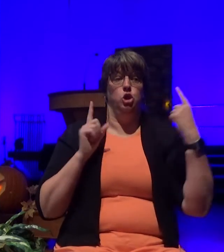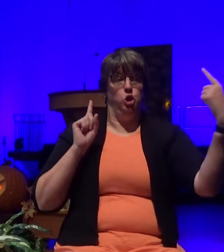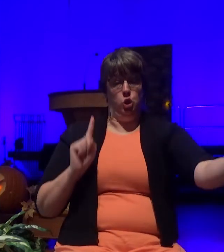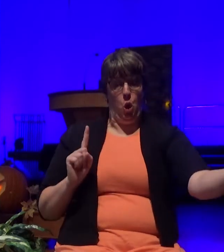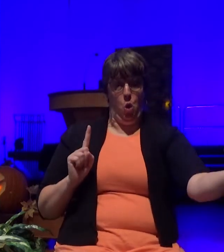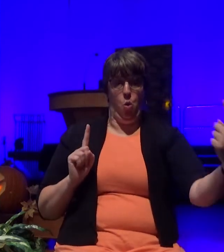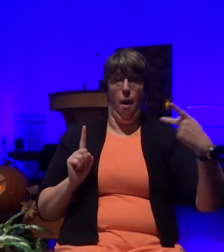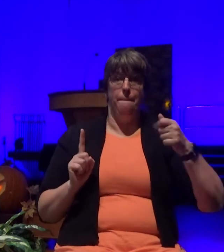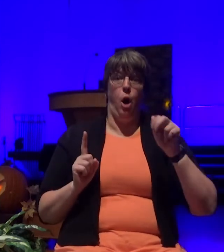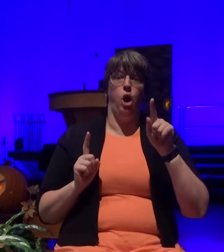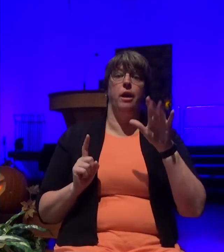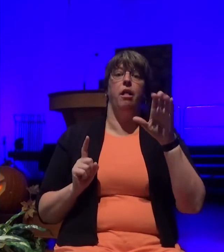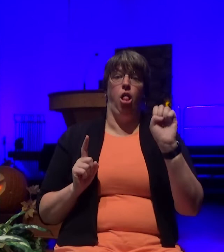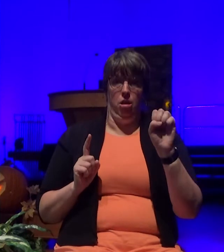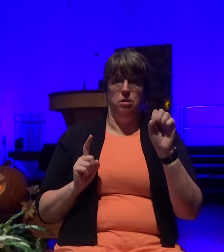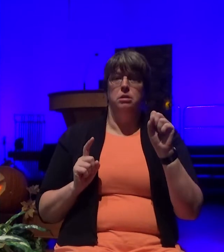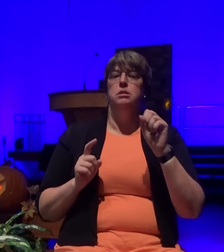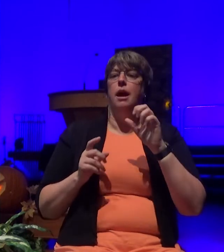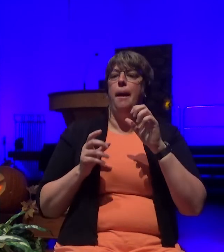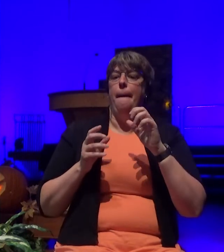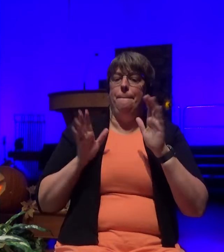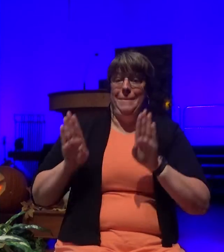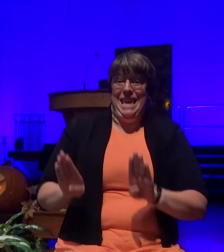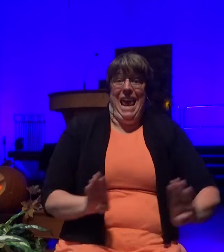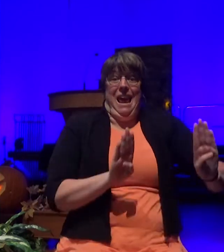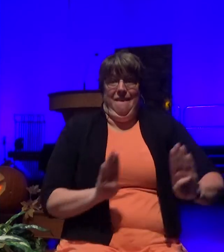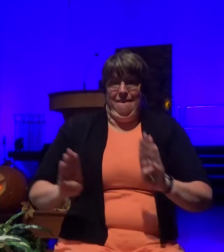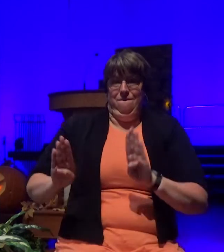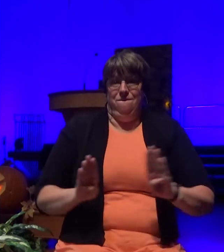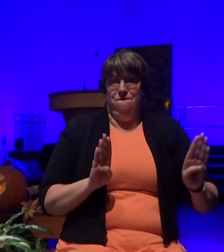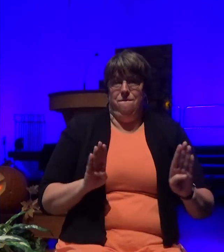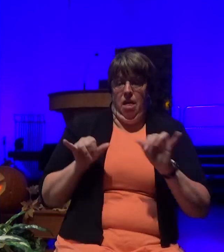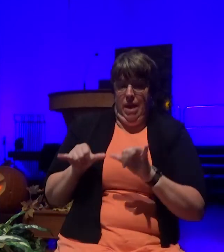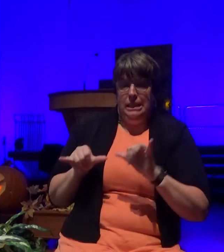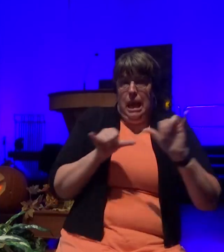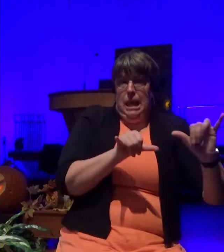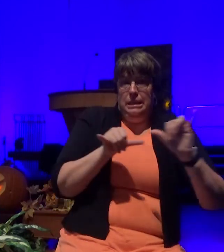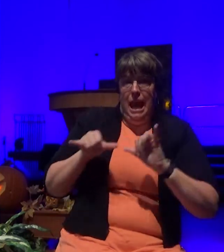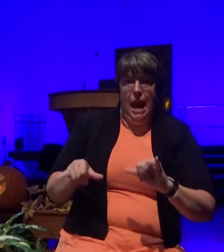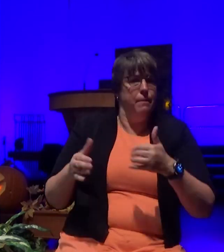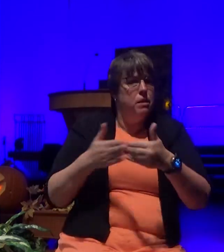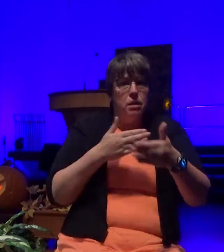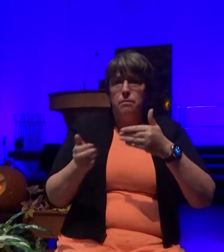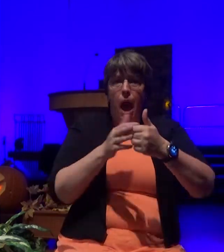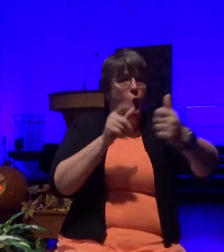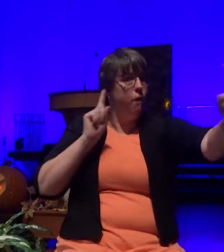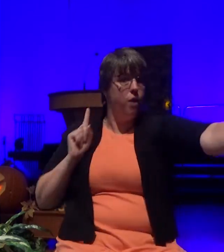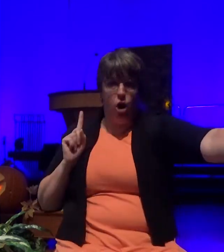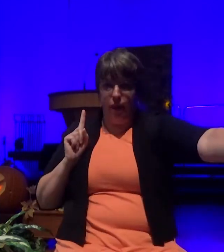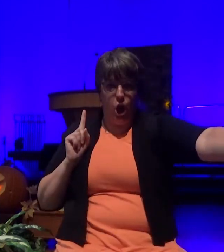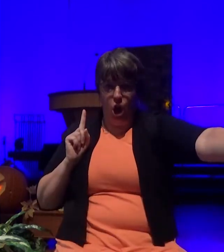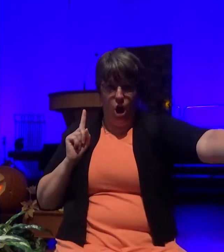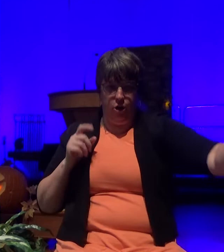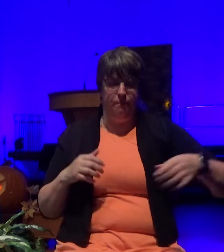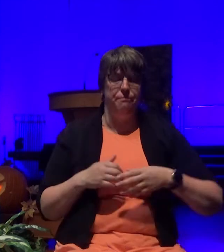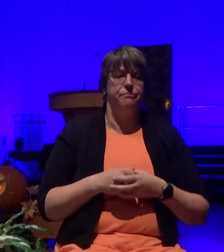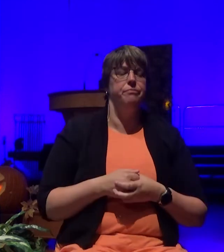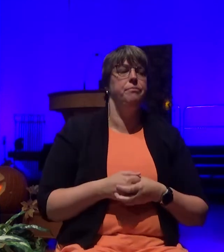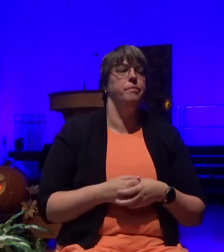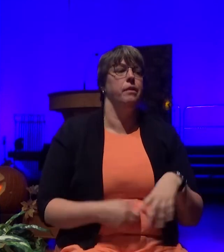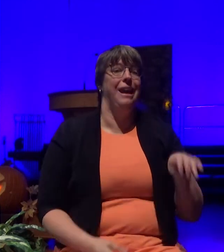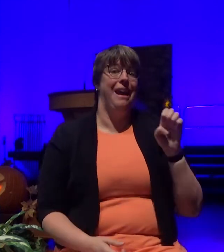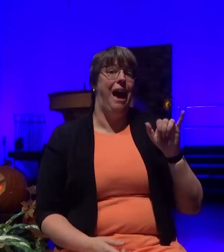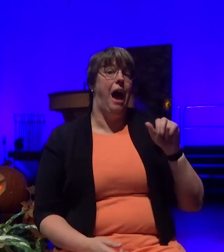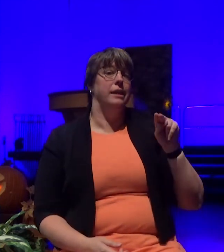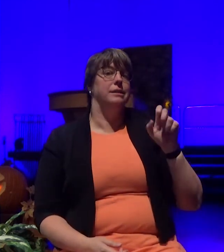even though they're at a vast distance to one another. Albert Einstein once described the phenomenon as spooky.